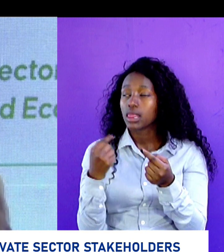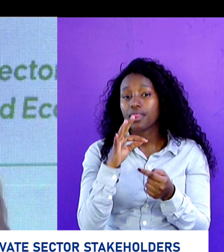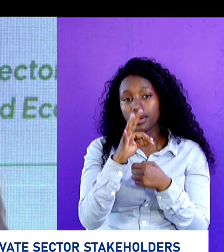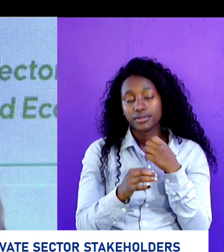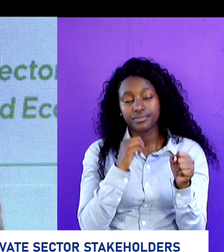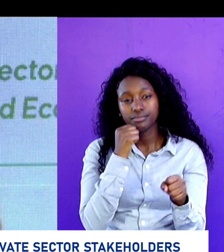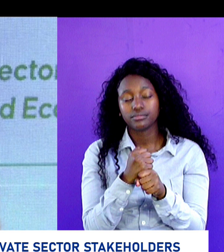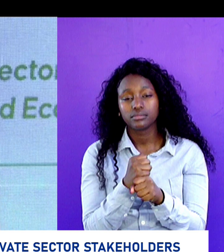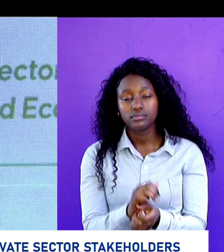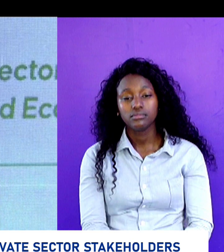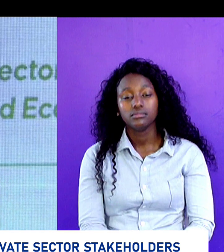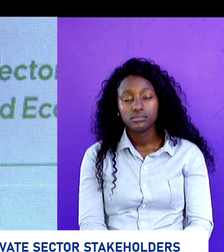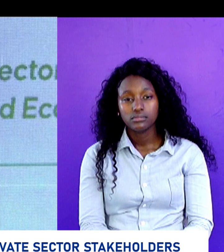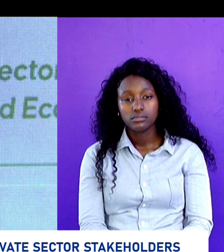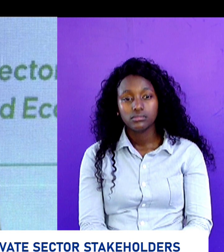years.